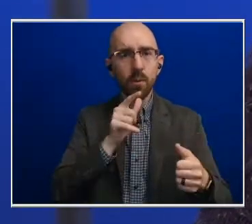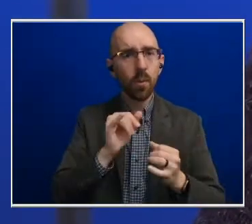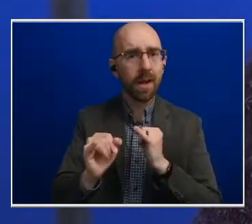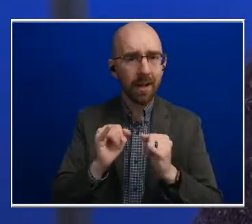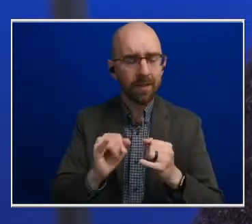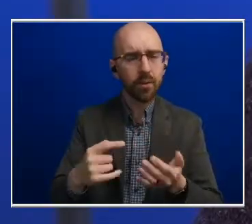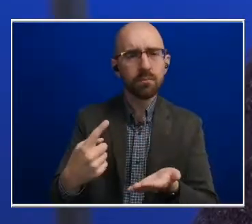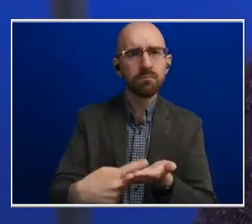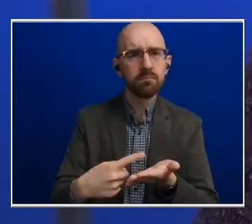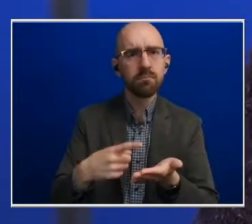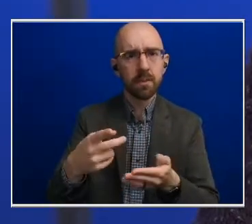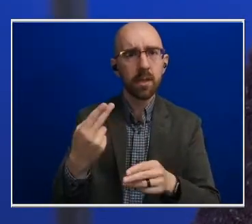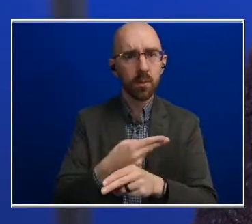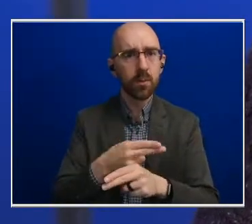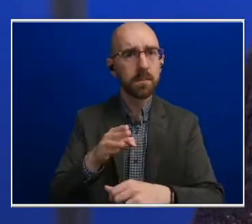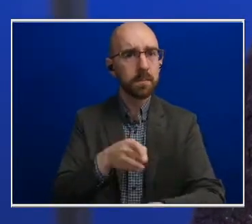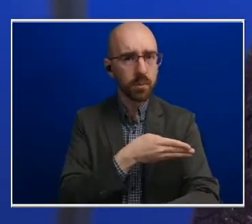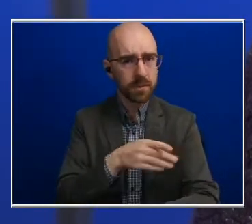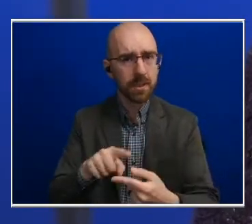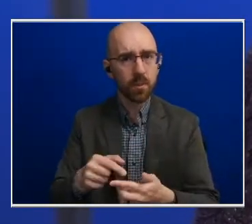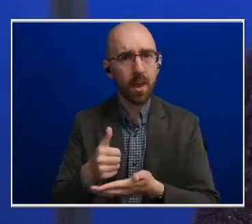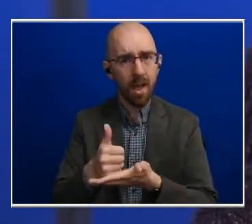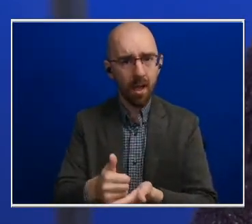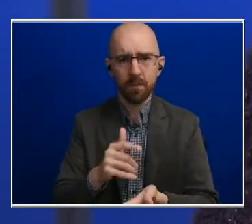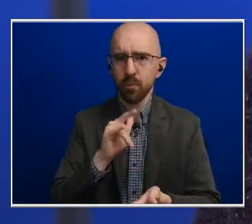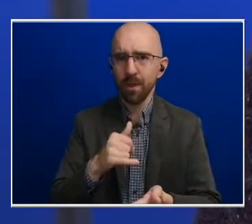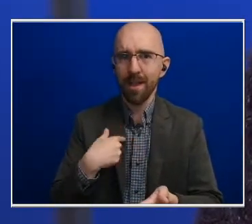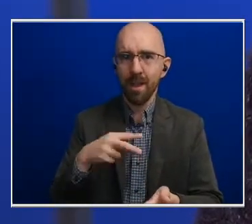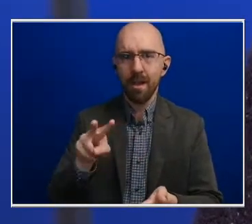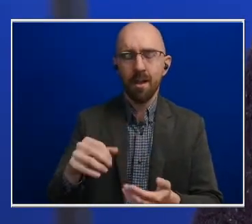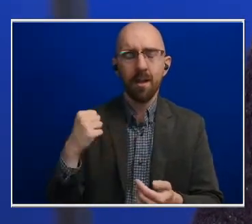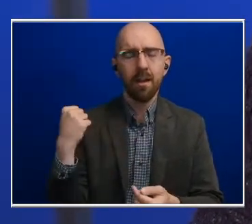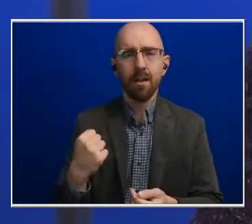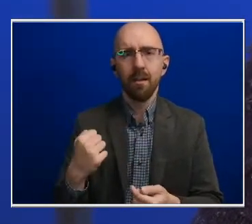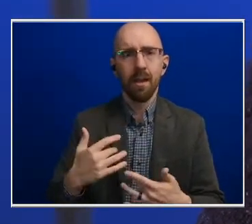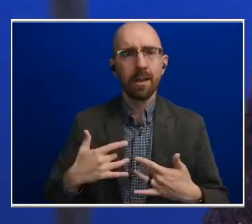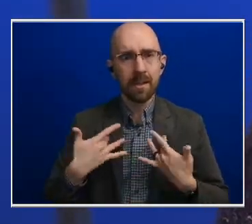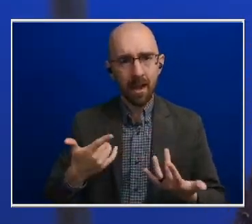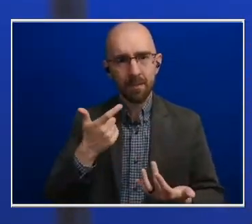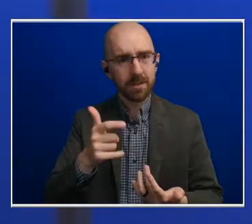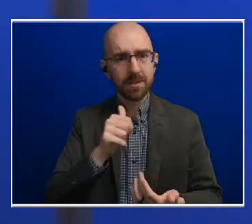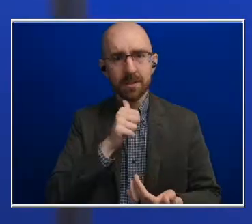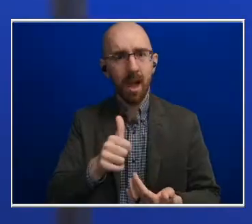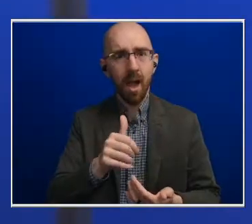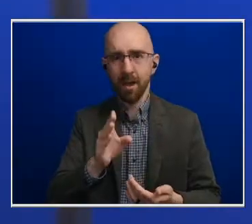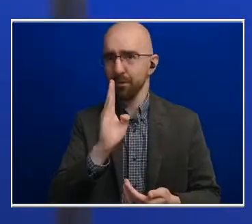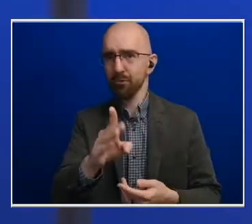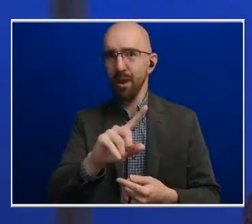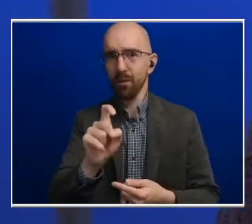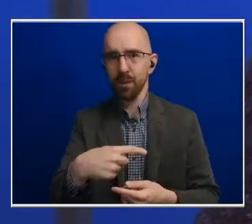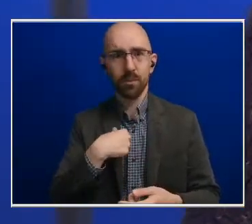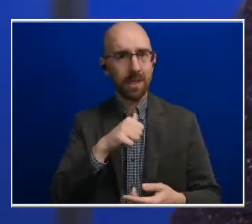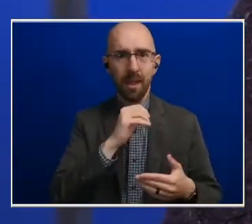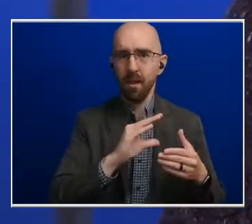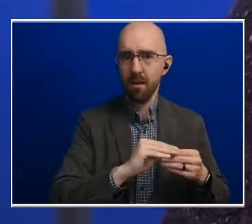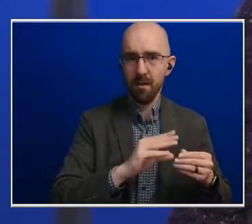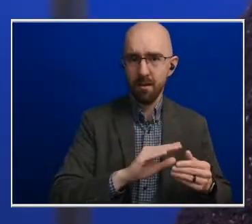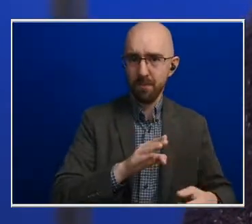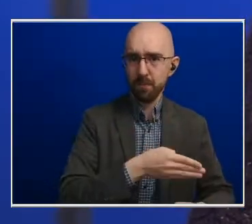music, which we thought was really exciting because it wasn't a direct question. We didn't say, are you listening to music for your